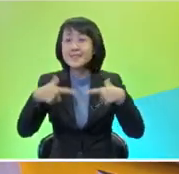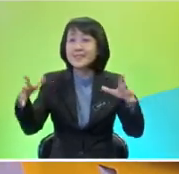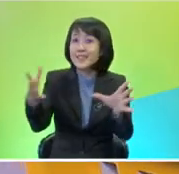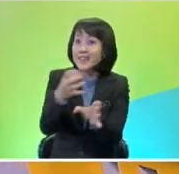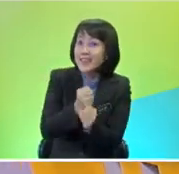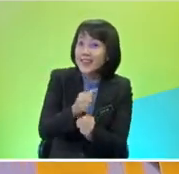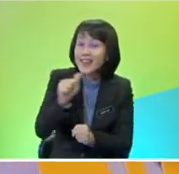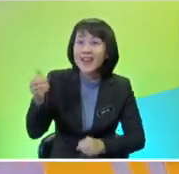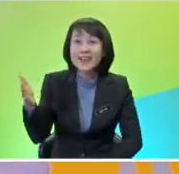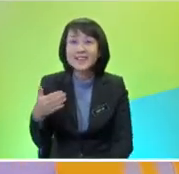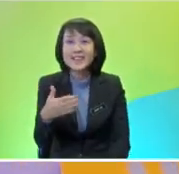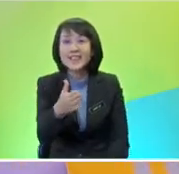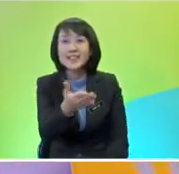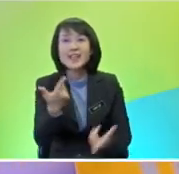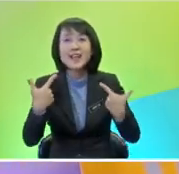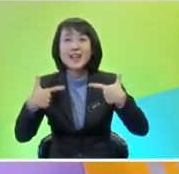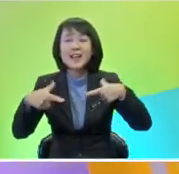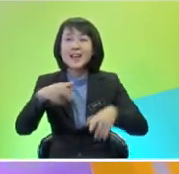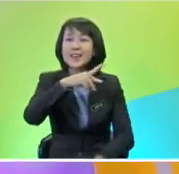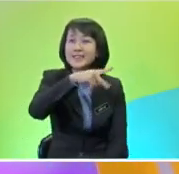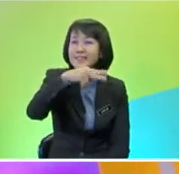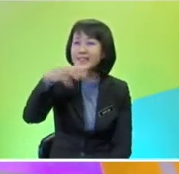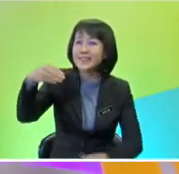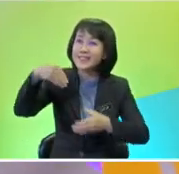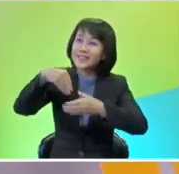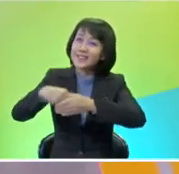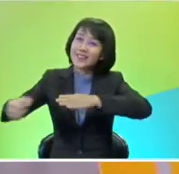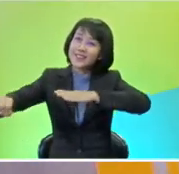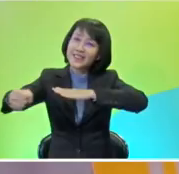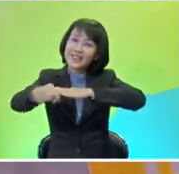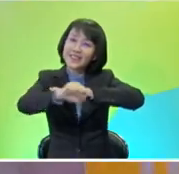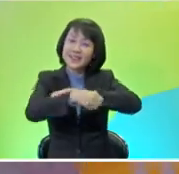a fish. Let's swim in the sea.